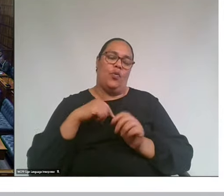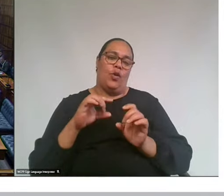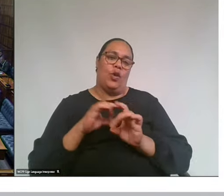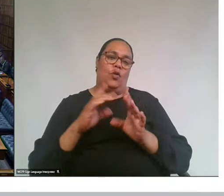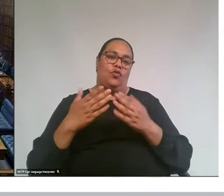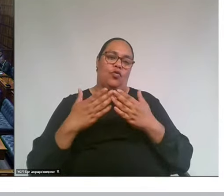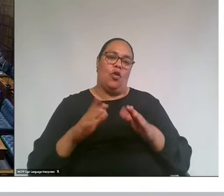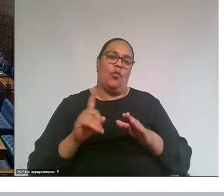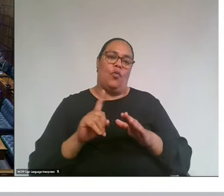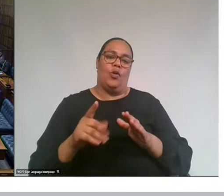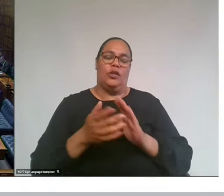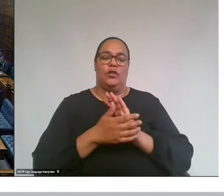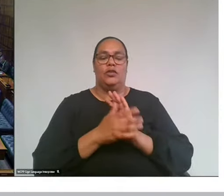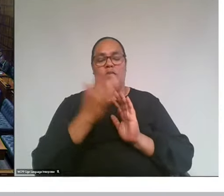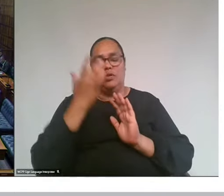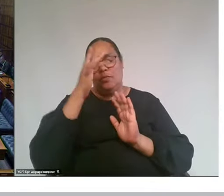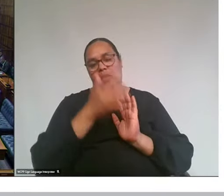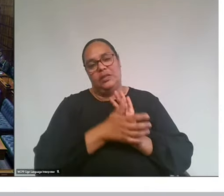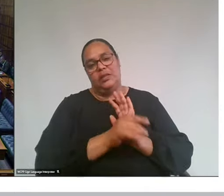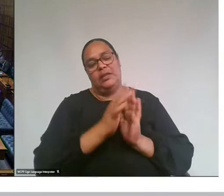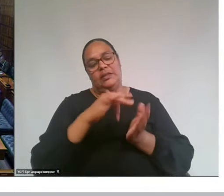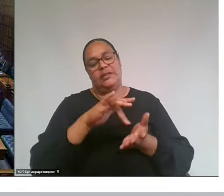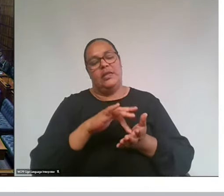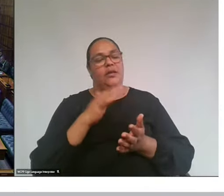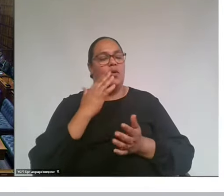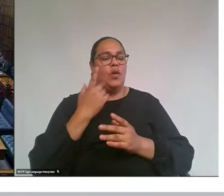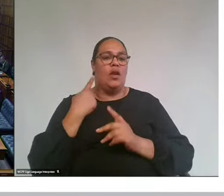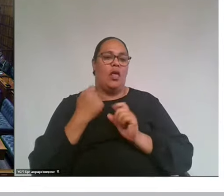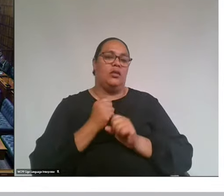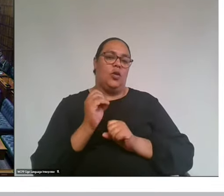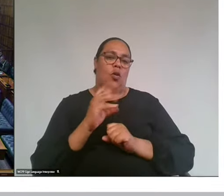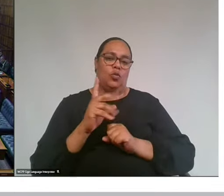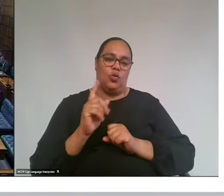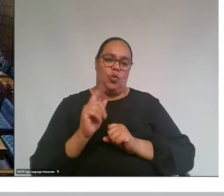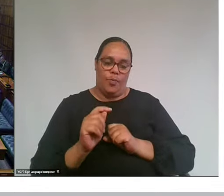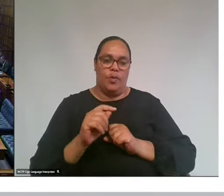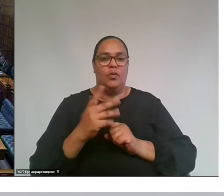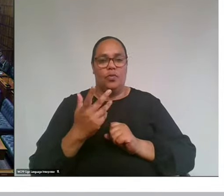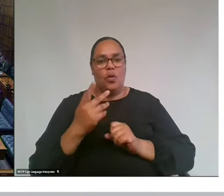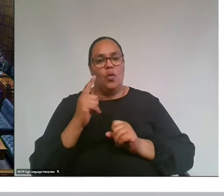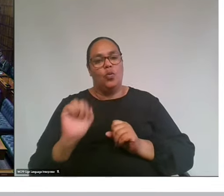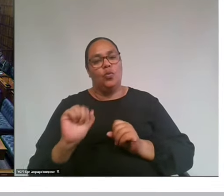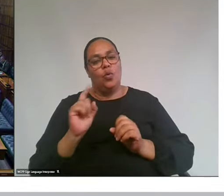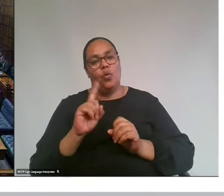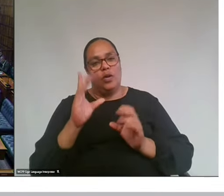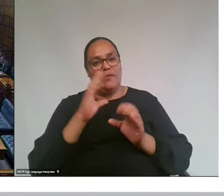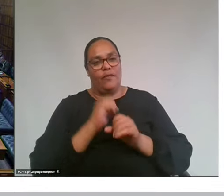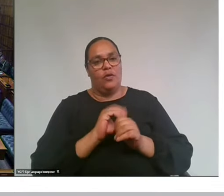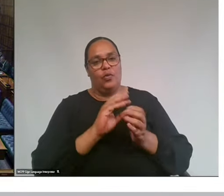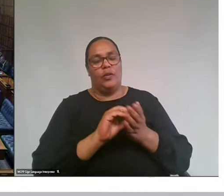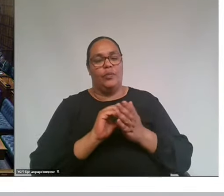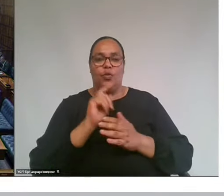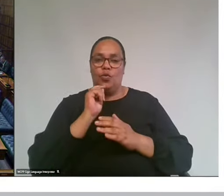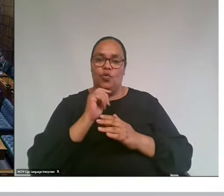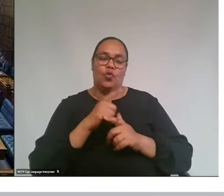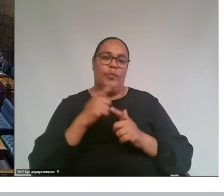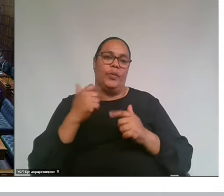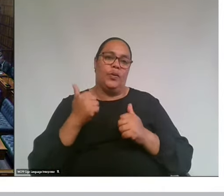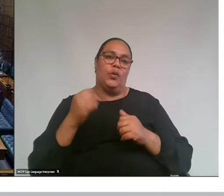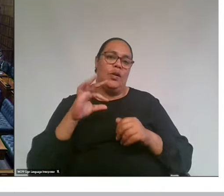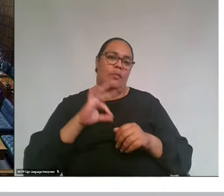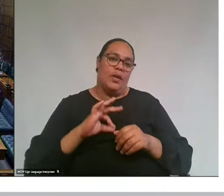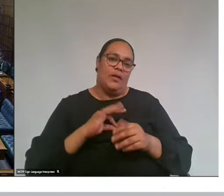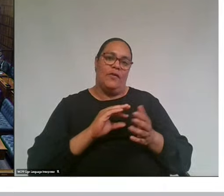opening of the smart Skill Center in October last year um and it's focused on it's bringing really another benefit